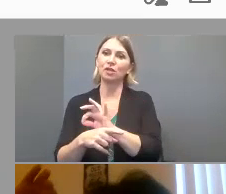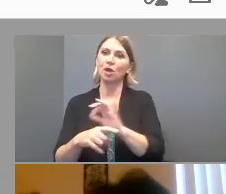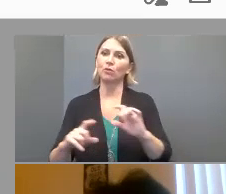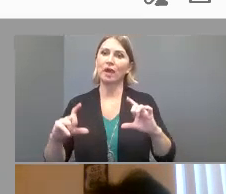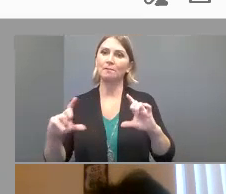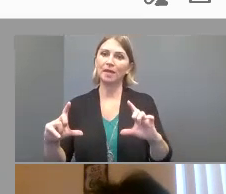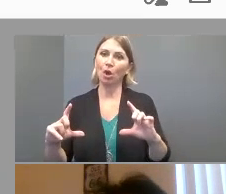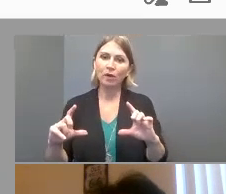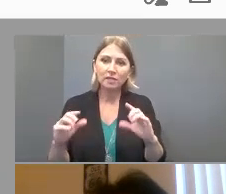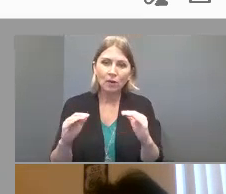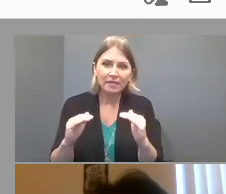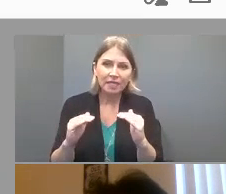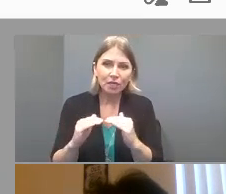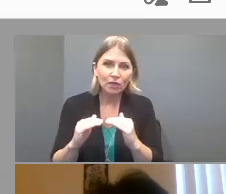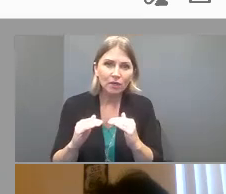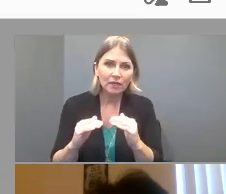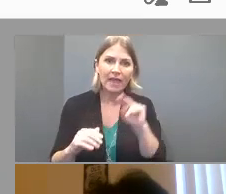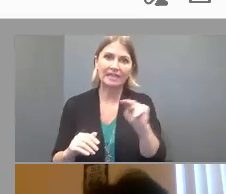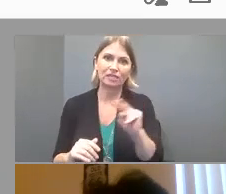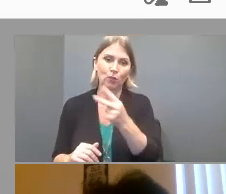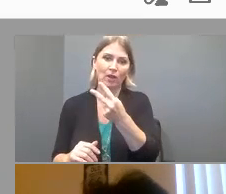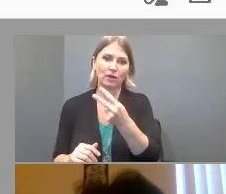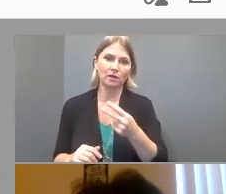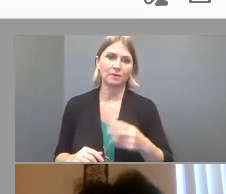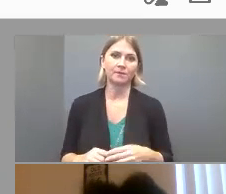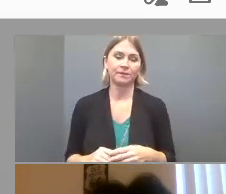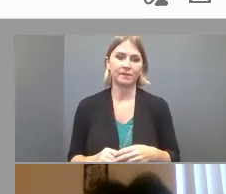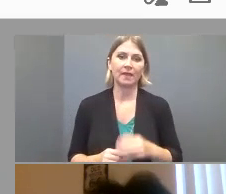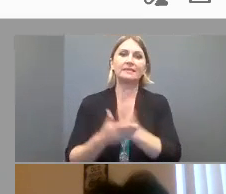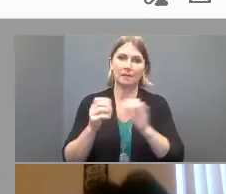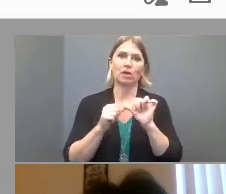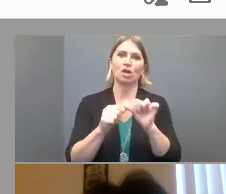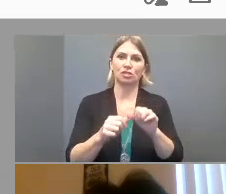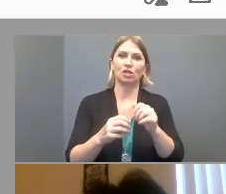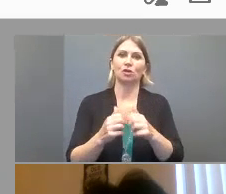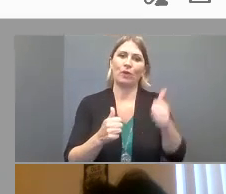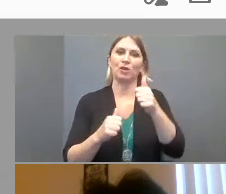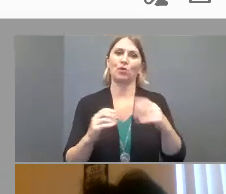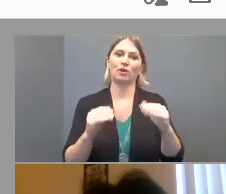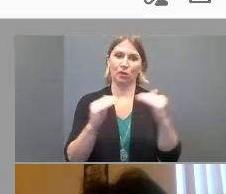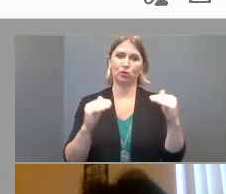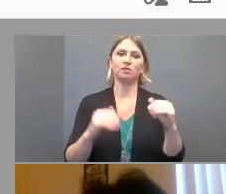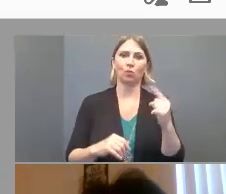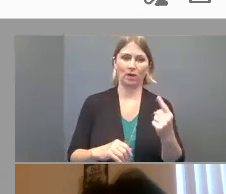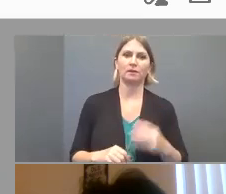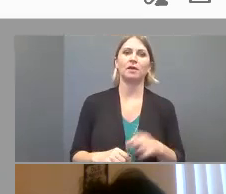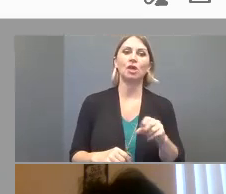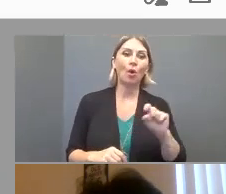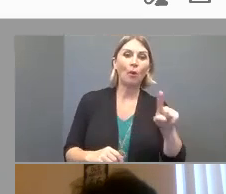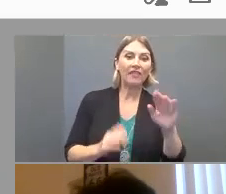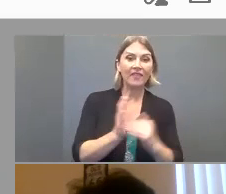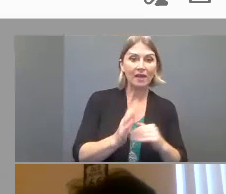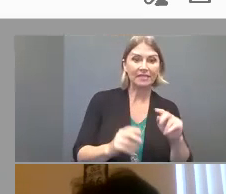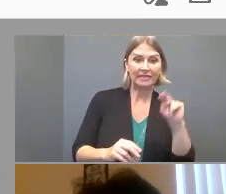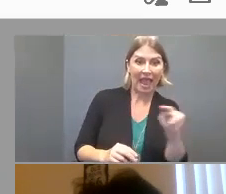of n squared, where we can have some constant greater than or equal to 1. Similarly, 1000 times n also belongs to the group